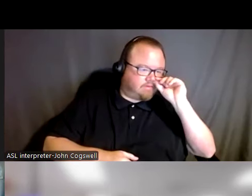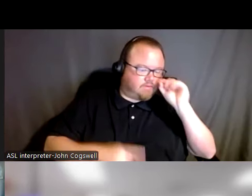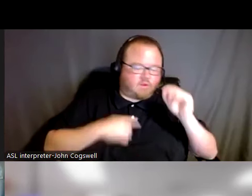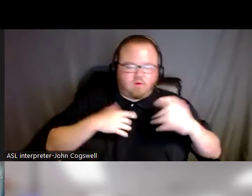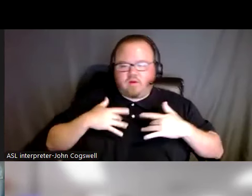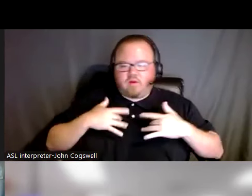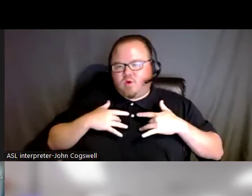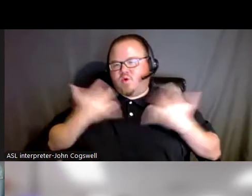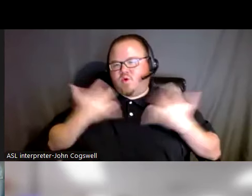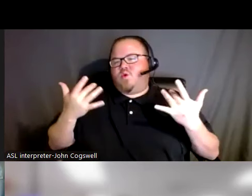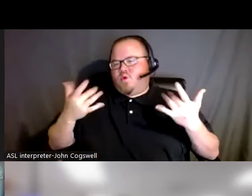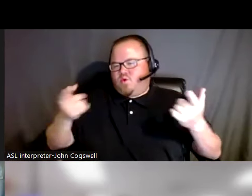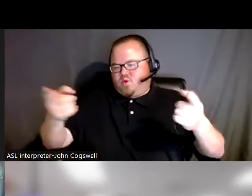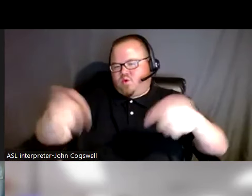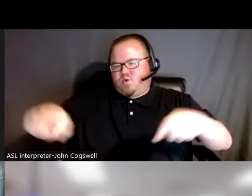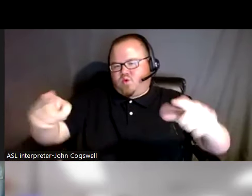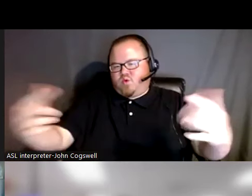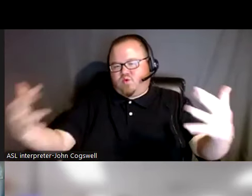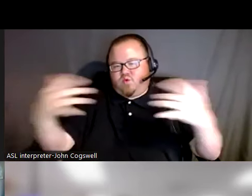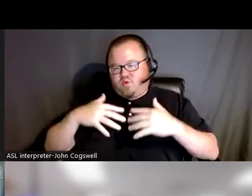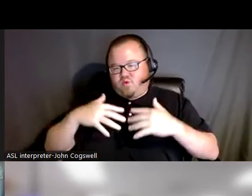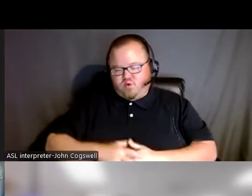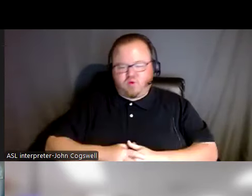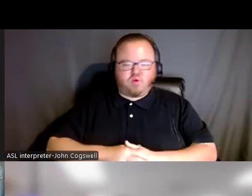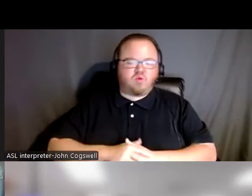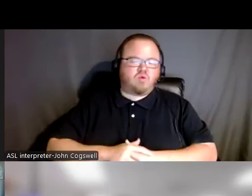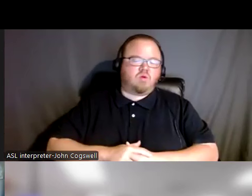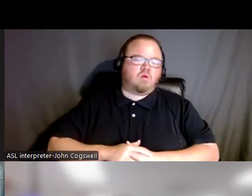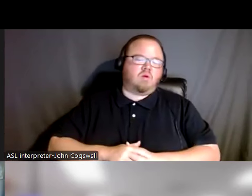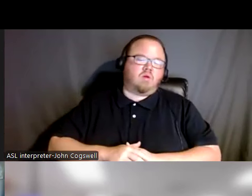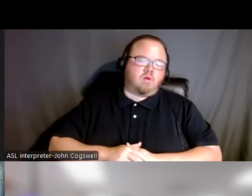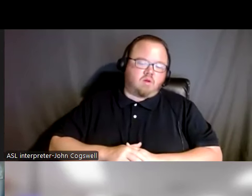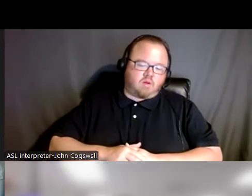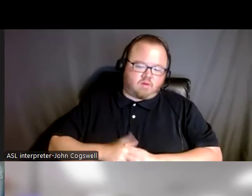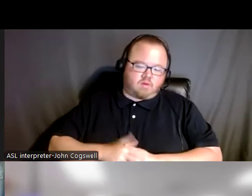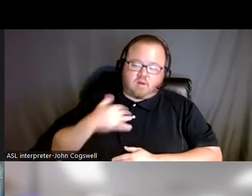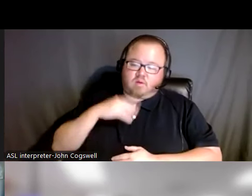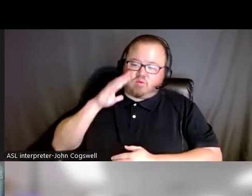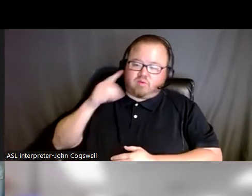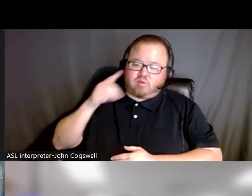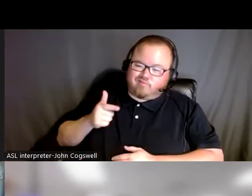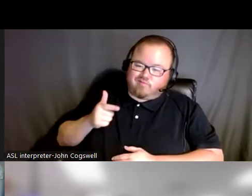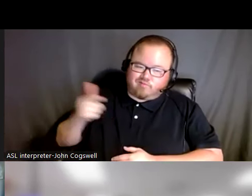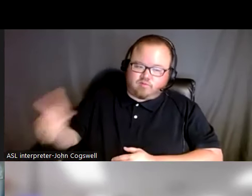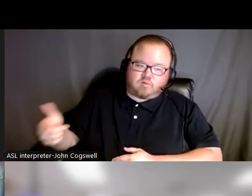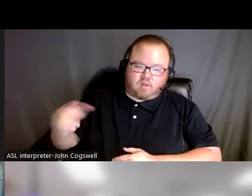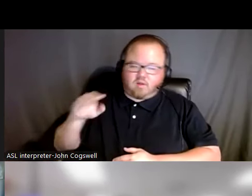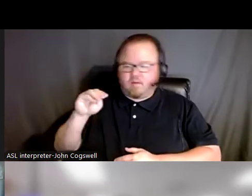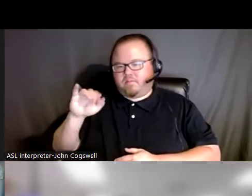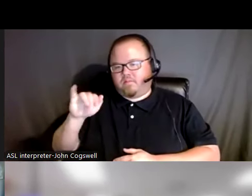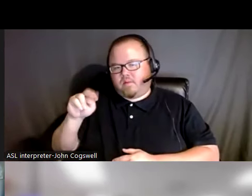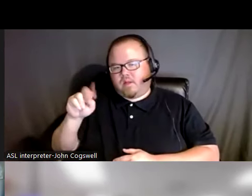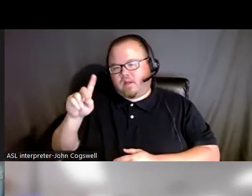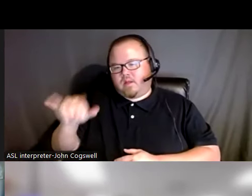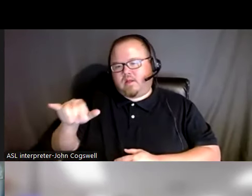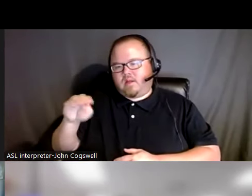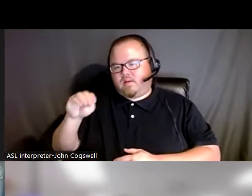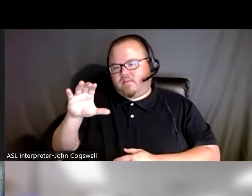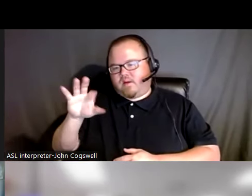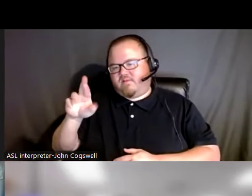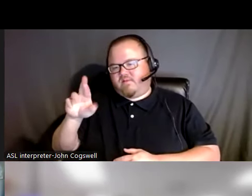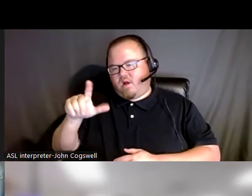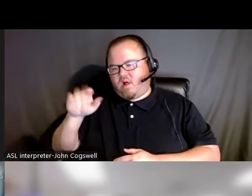to have you with us today. I'm going to actually turn it over to Mindy McFarland, who's